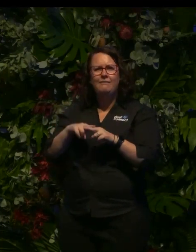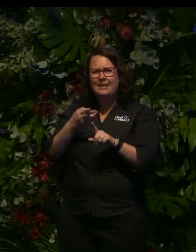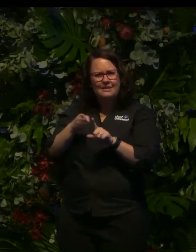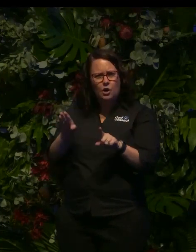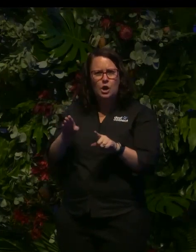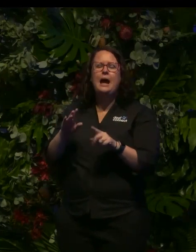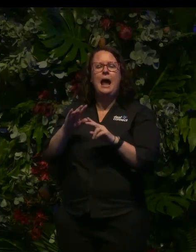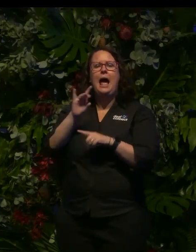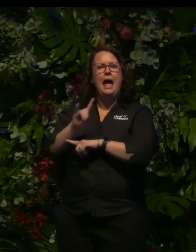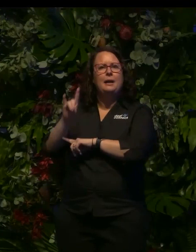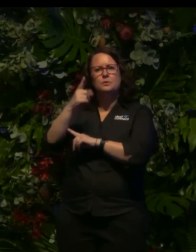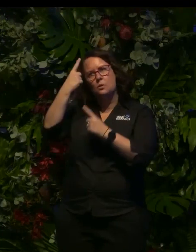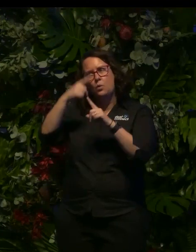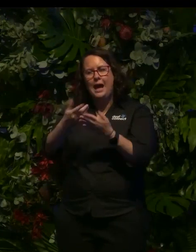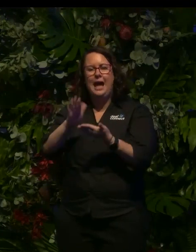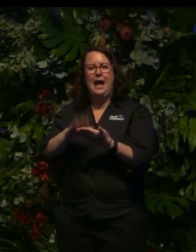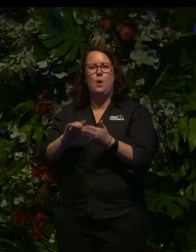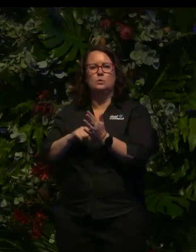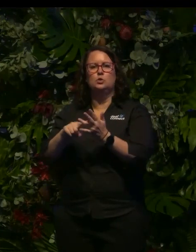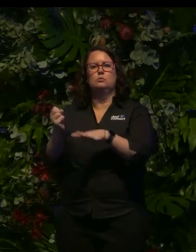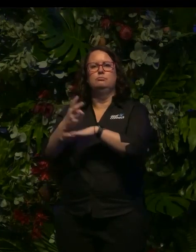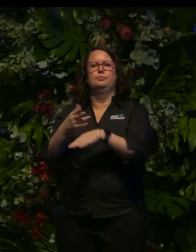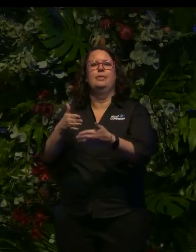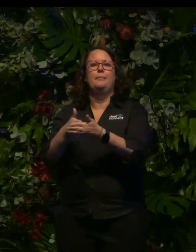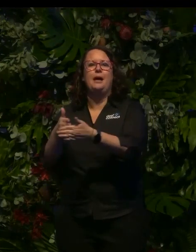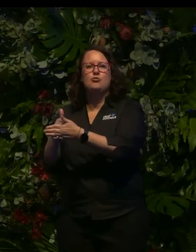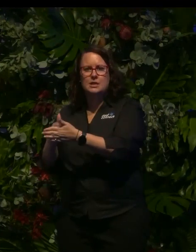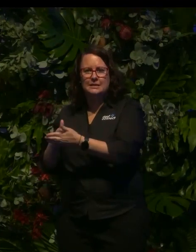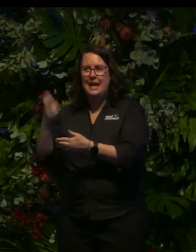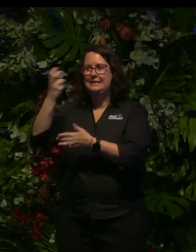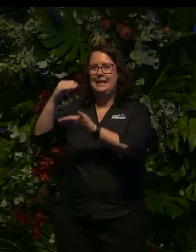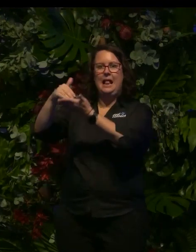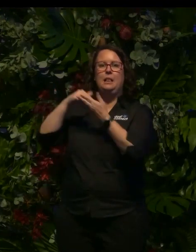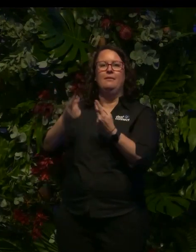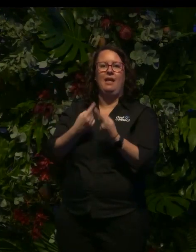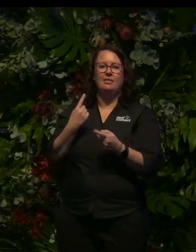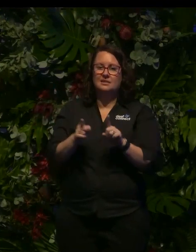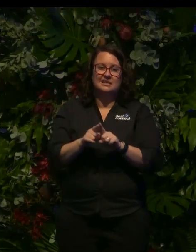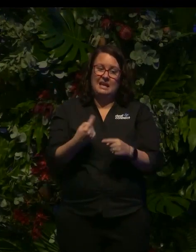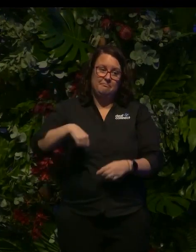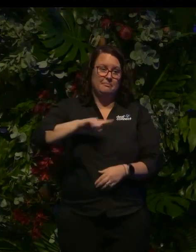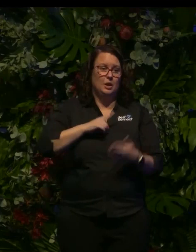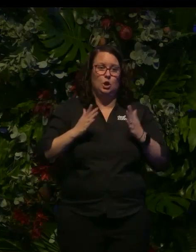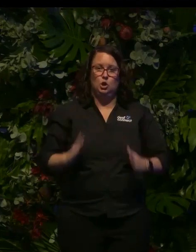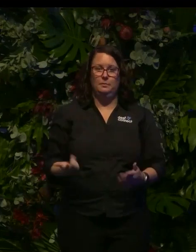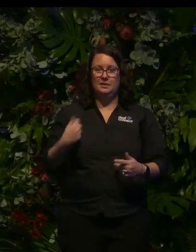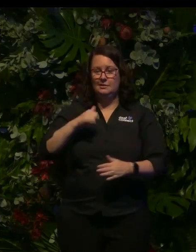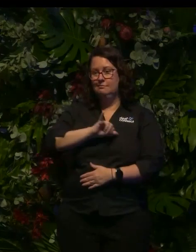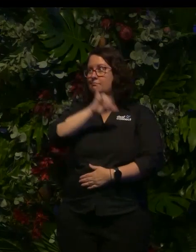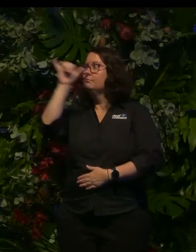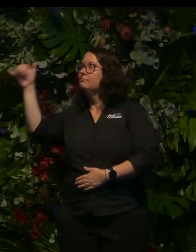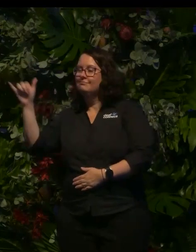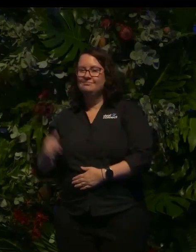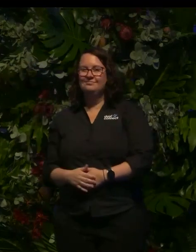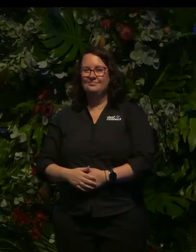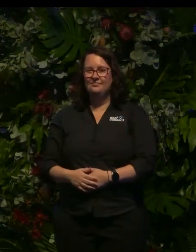to reproduce. And they'll overcome these barriers, and if necessary, they'll seek the help of others, and we do the same. Interesting last